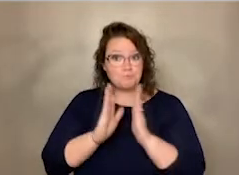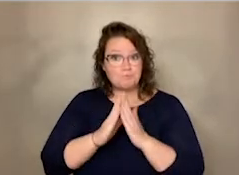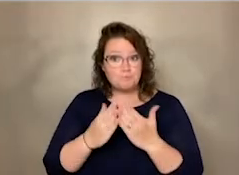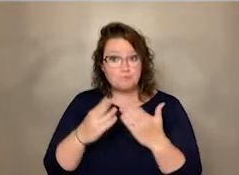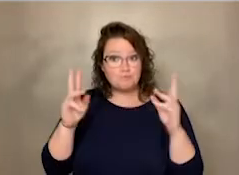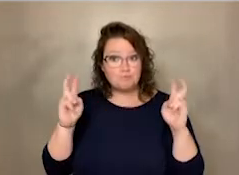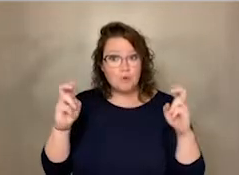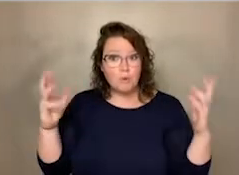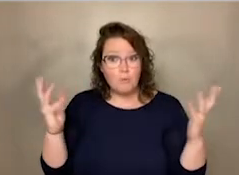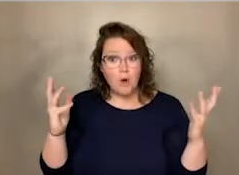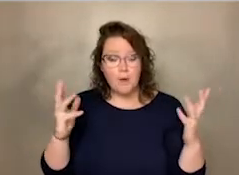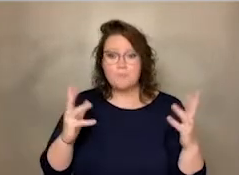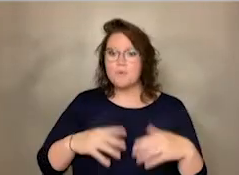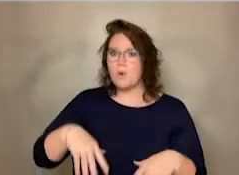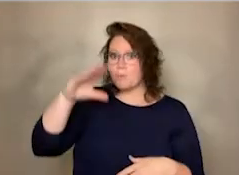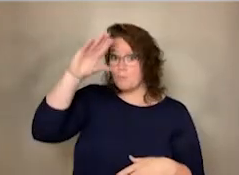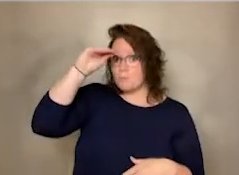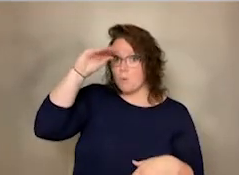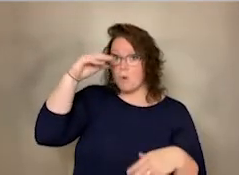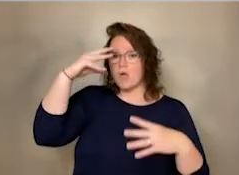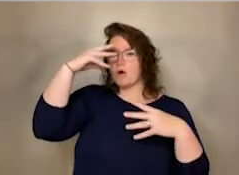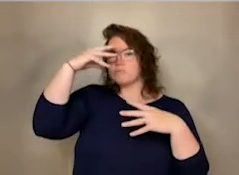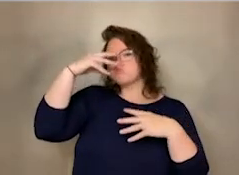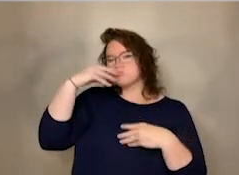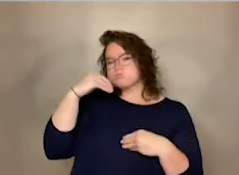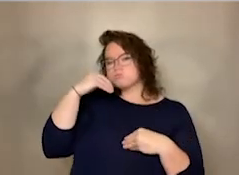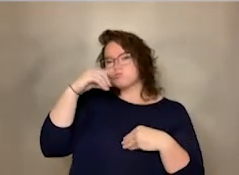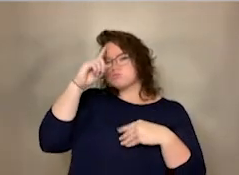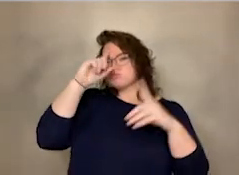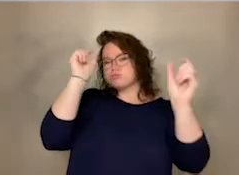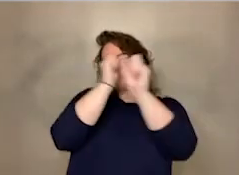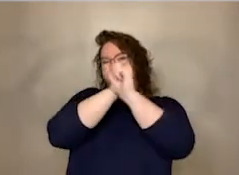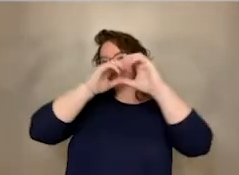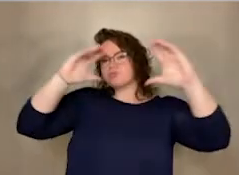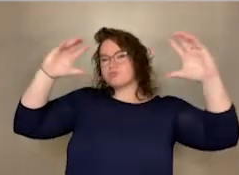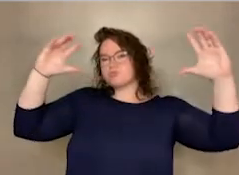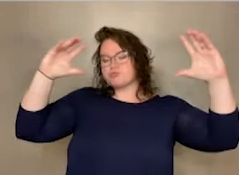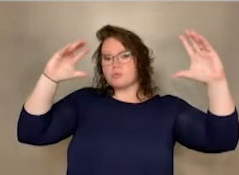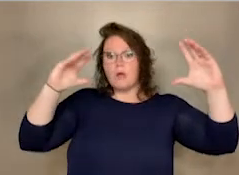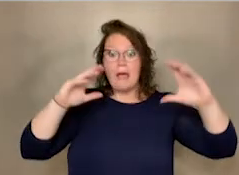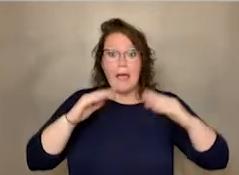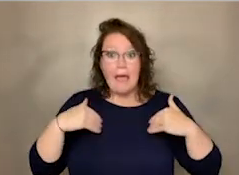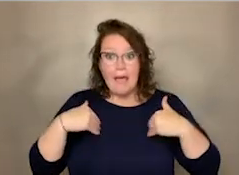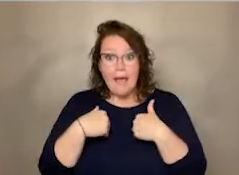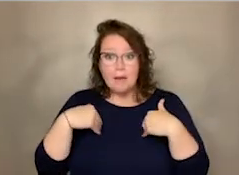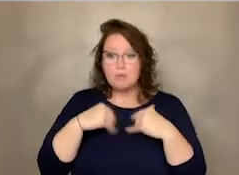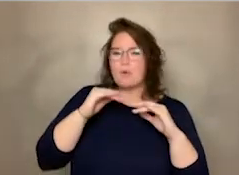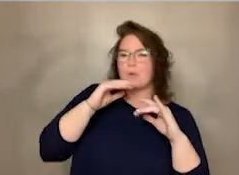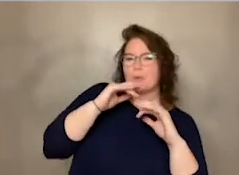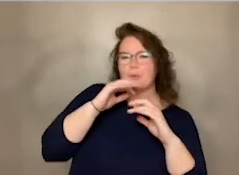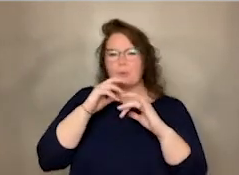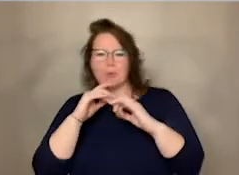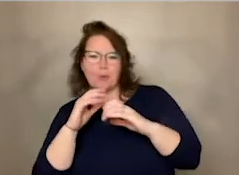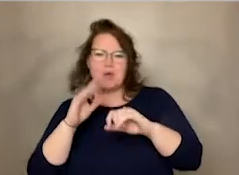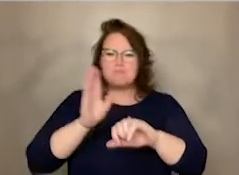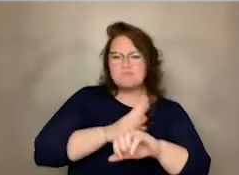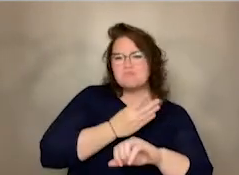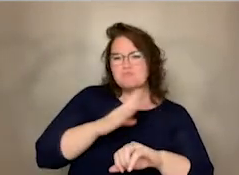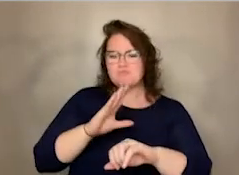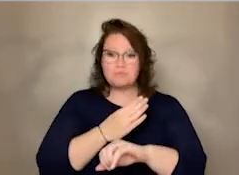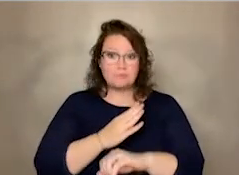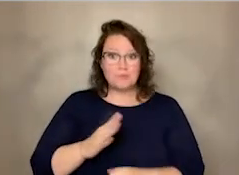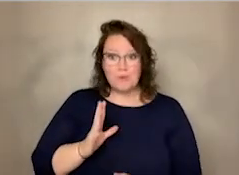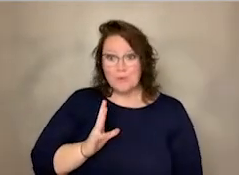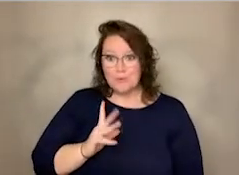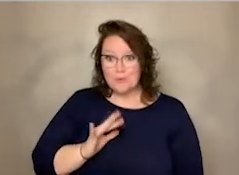and imagines this entire concert going on where animals are playing amazing instruments. A really good piece